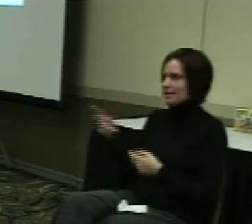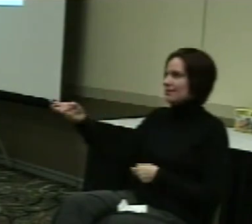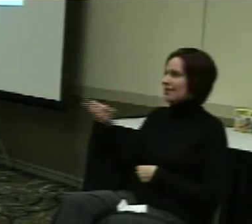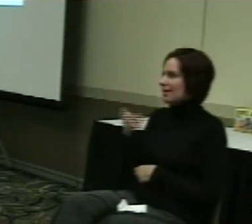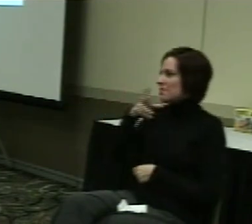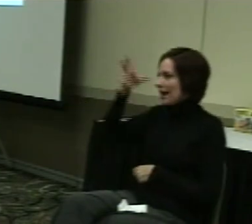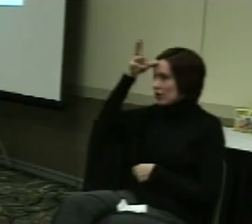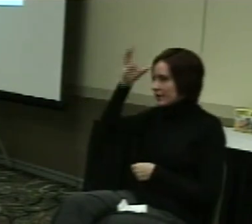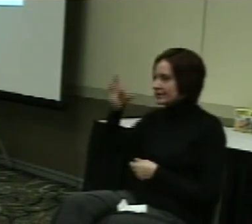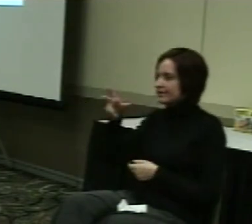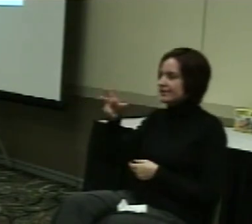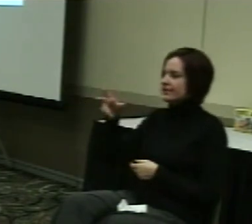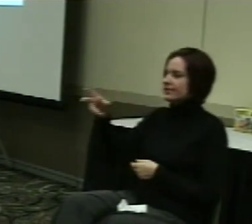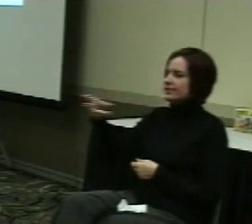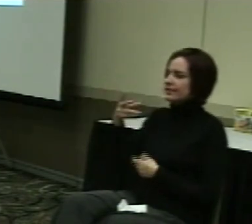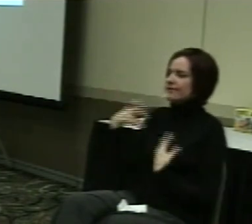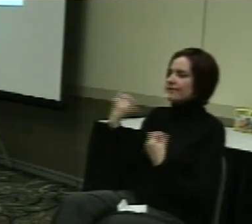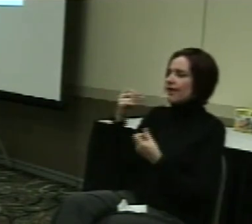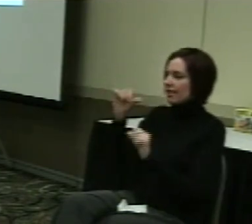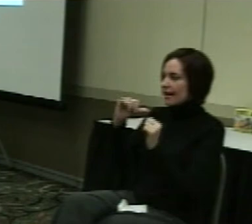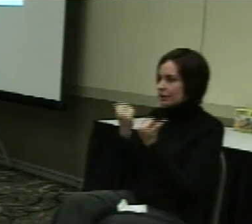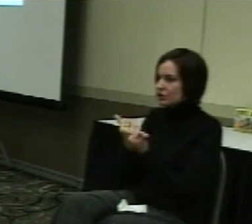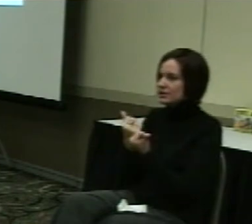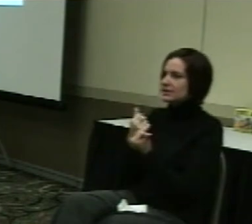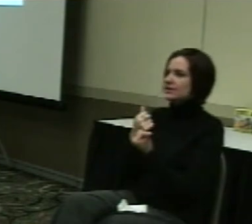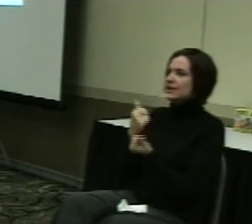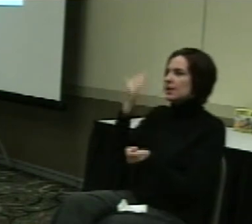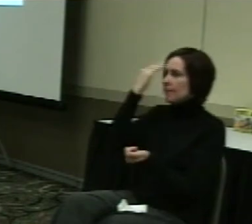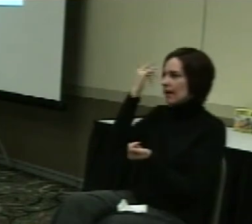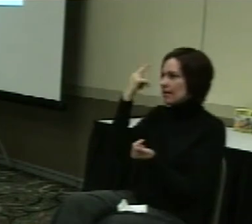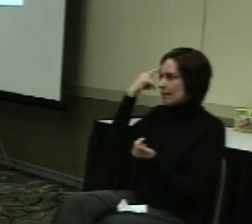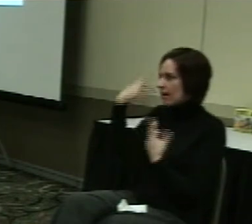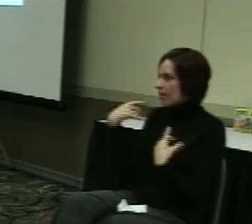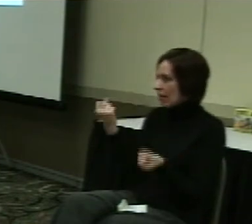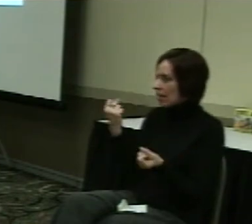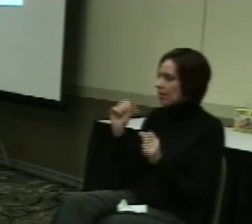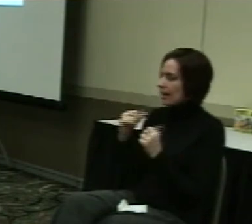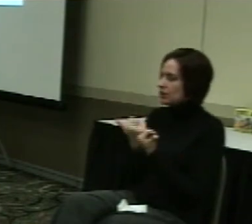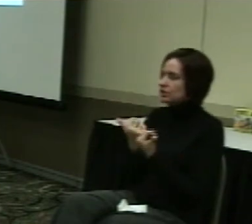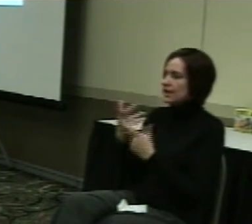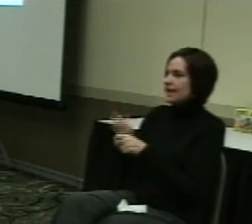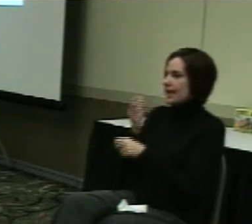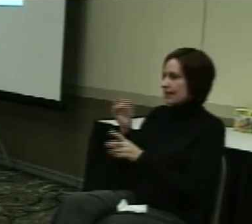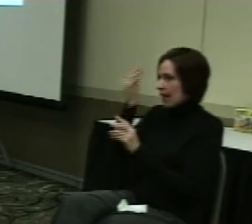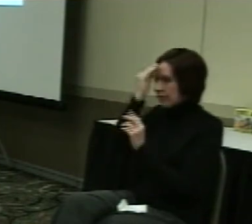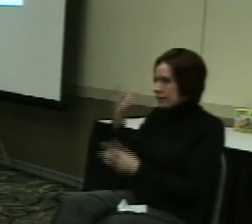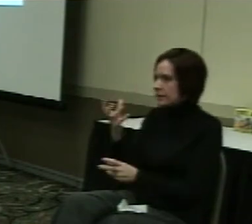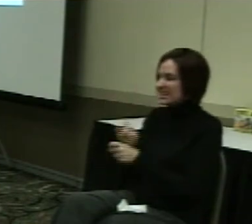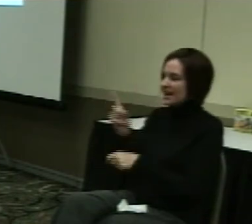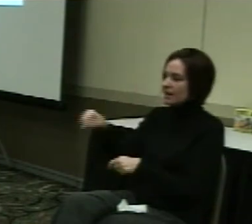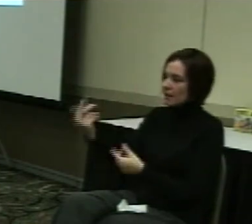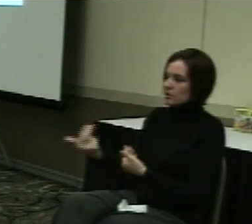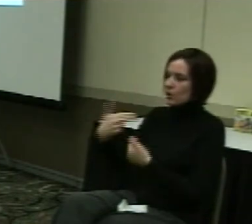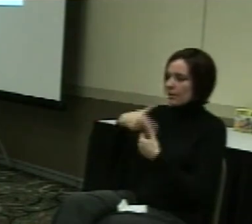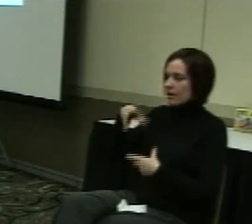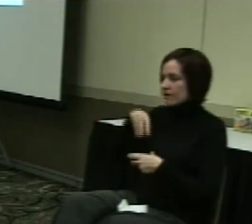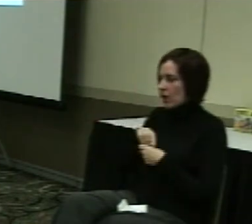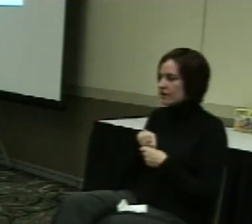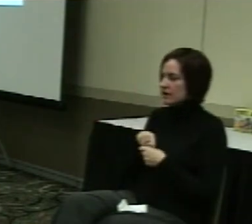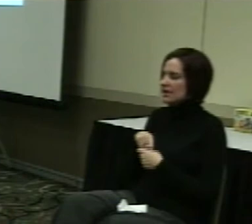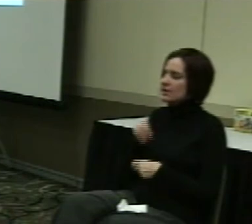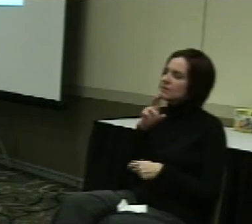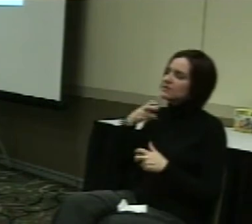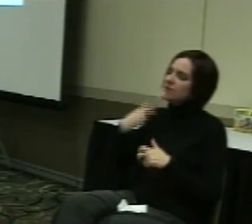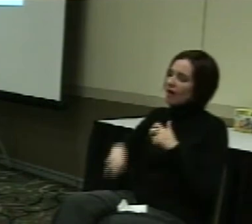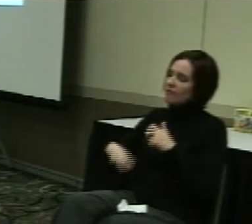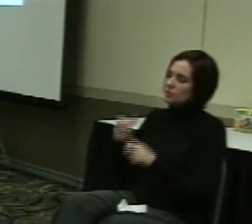if there's health agencies involved and mental health agencies involved, getting that information and that sort of thing. It's really difficult to get